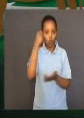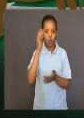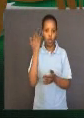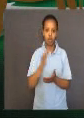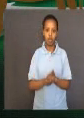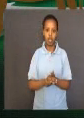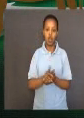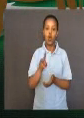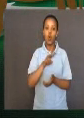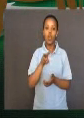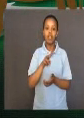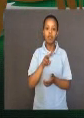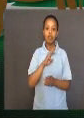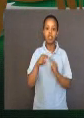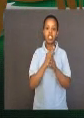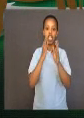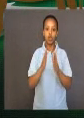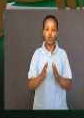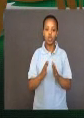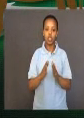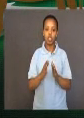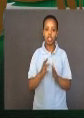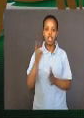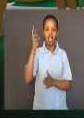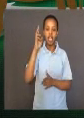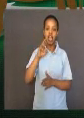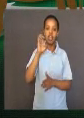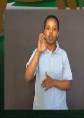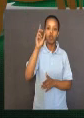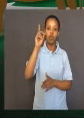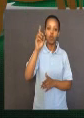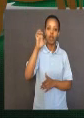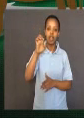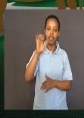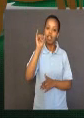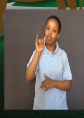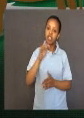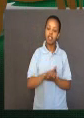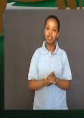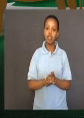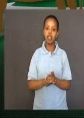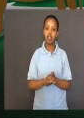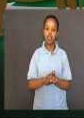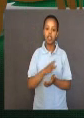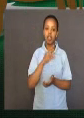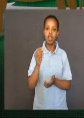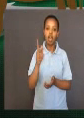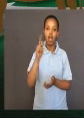2 scientists, Francisco Redi and Louis Pasteur,